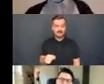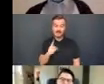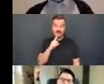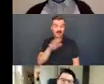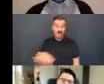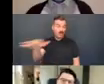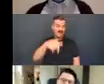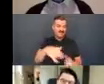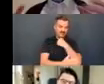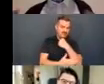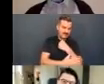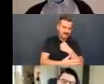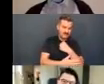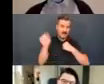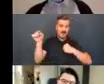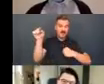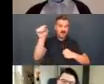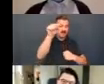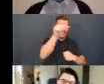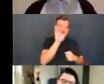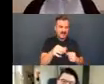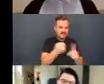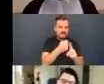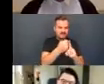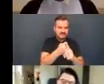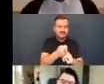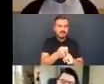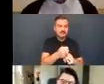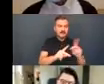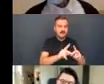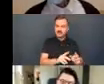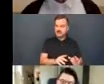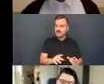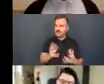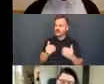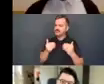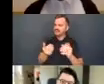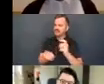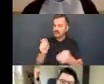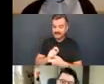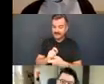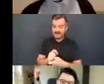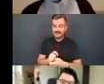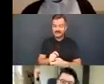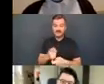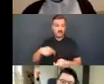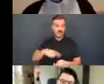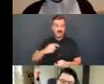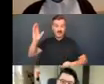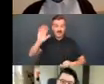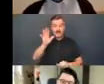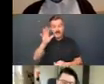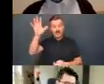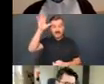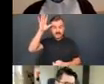country, um, ignited, um, uh, a movement, you know, we had never come together as parents